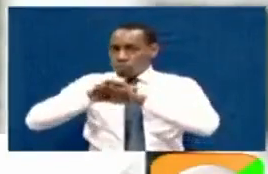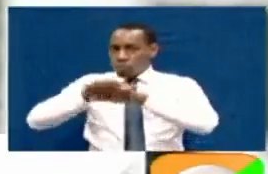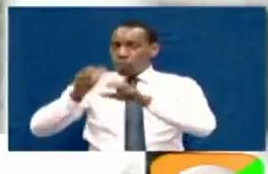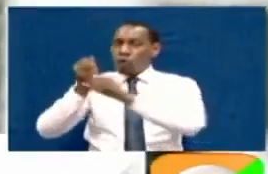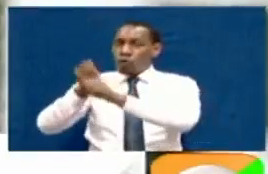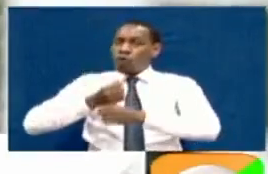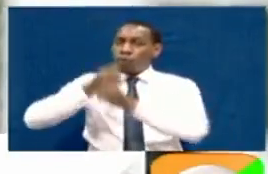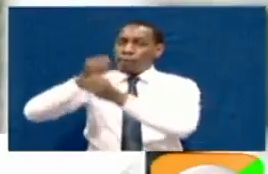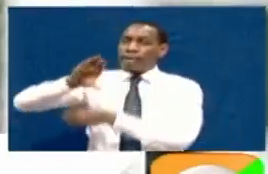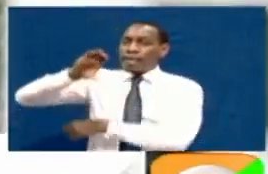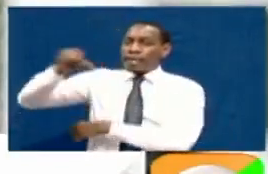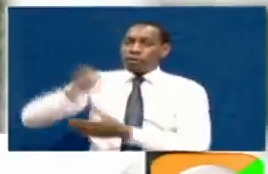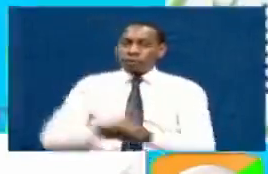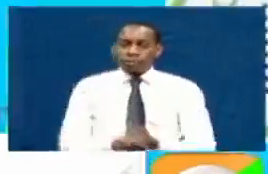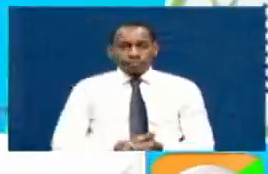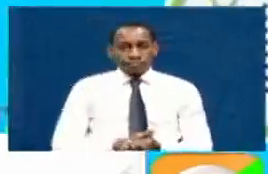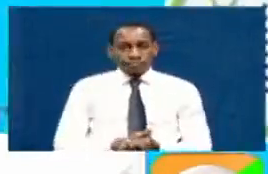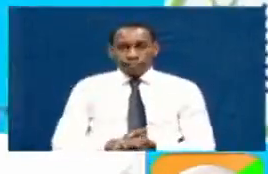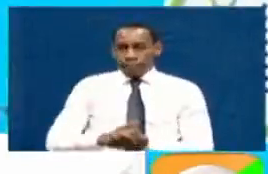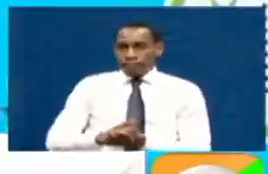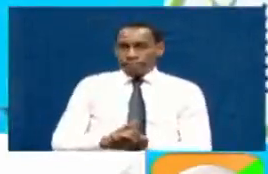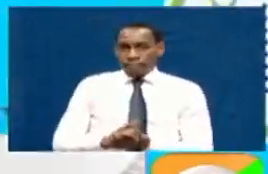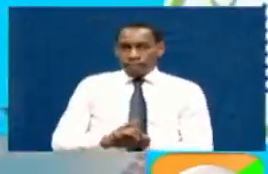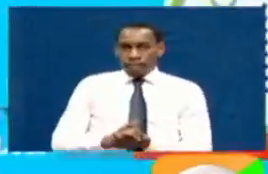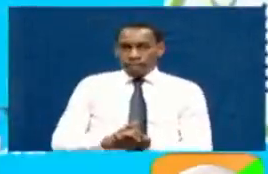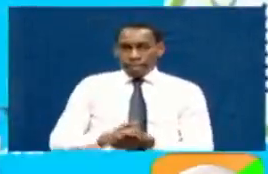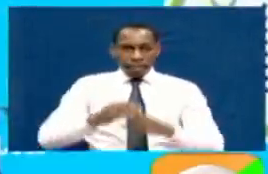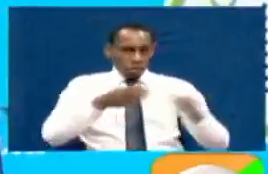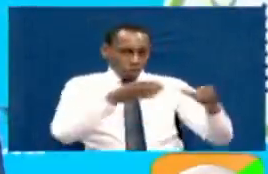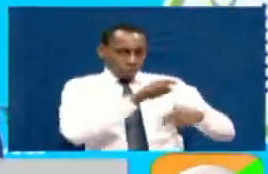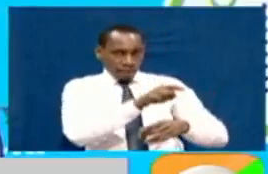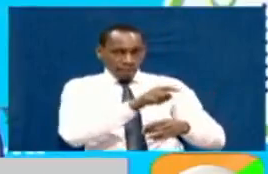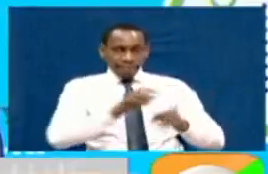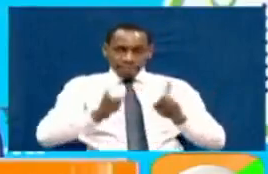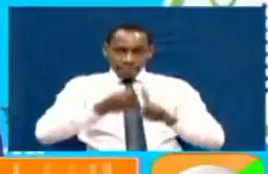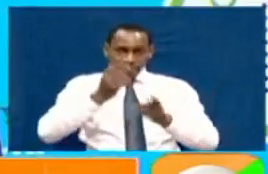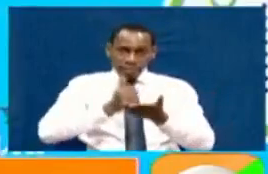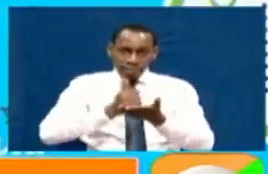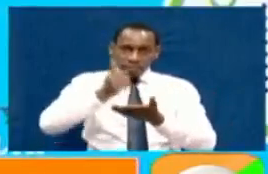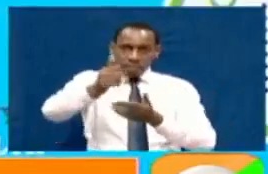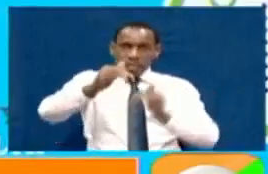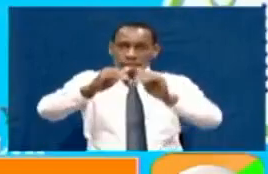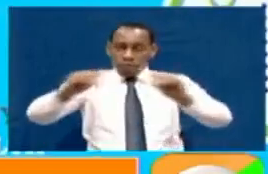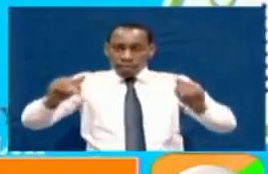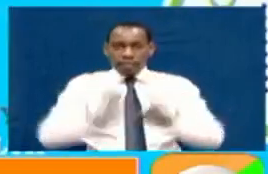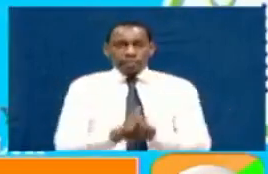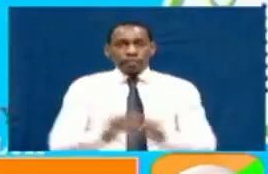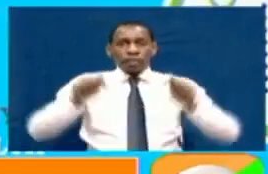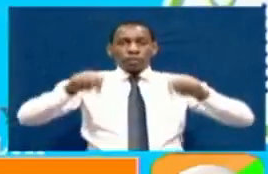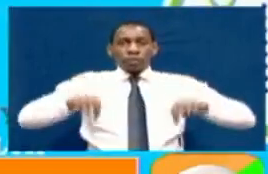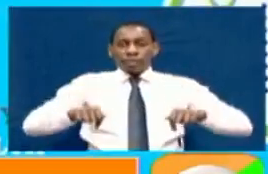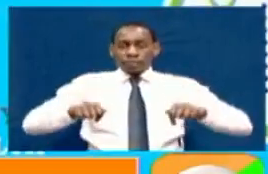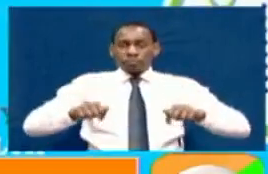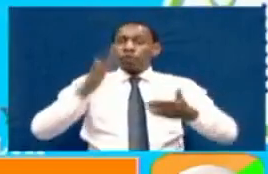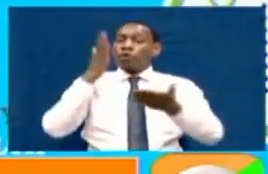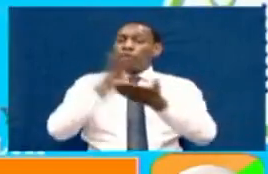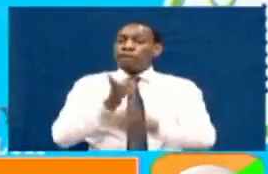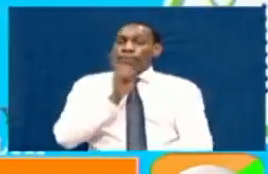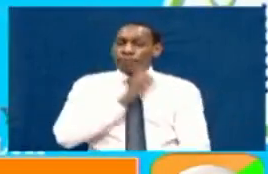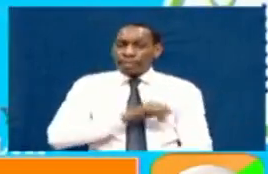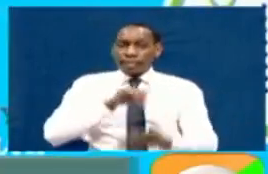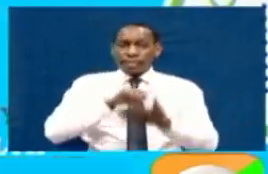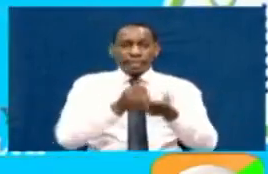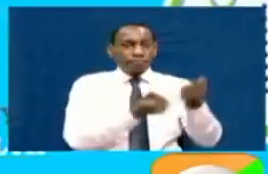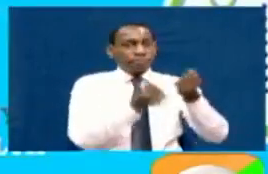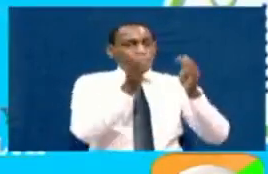Homa Bay County. They were immediately put in quarantine. And today, I can confirm that